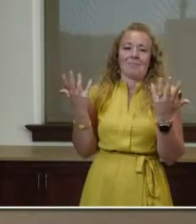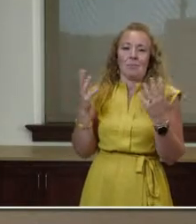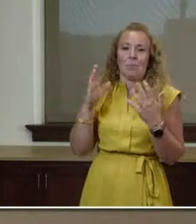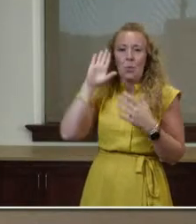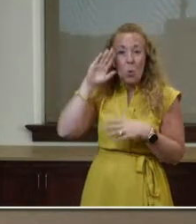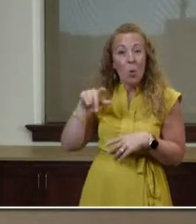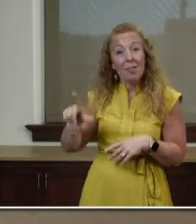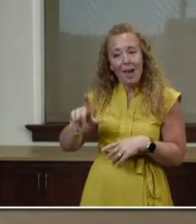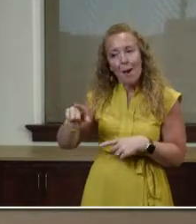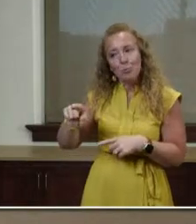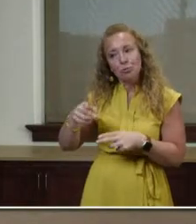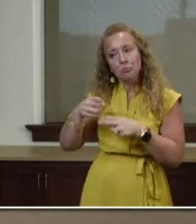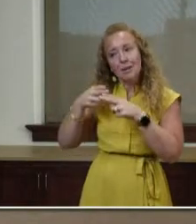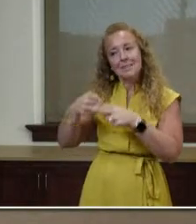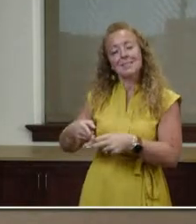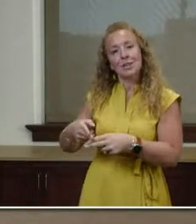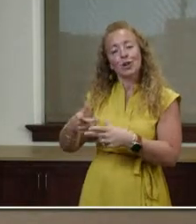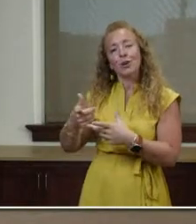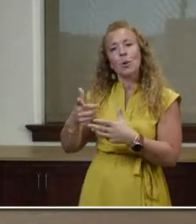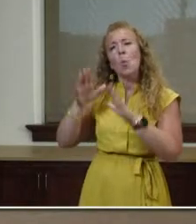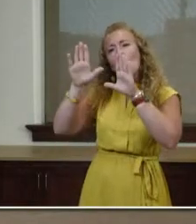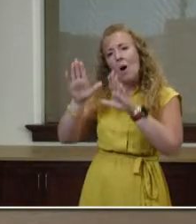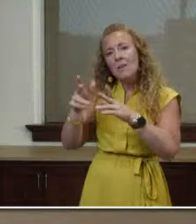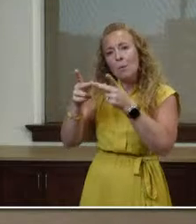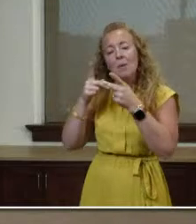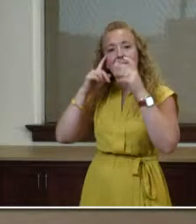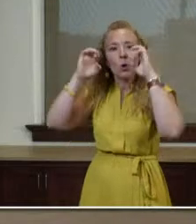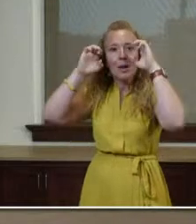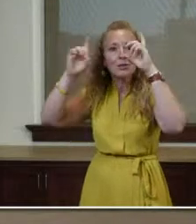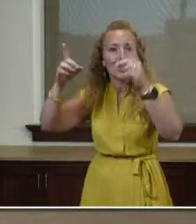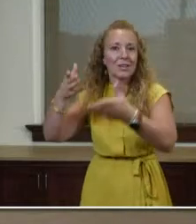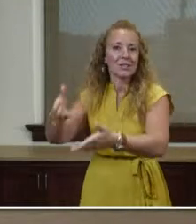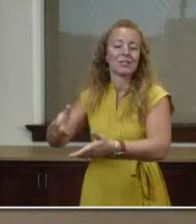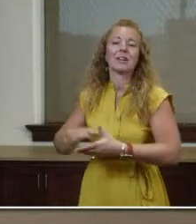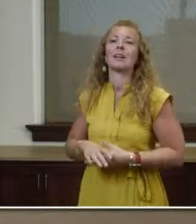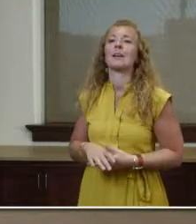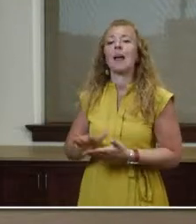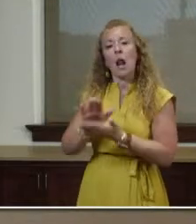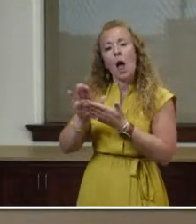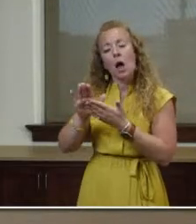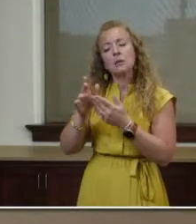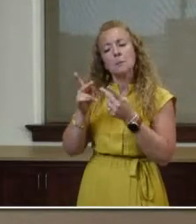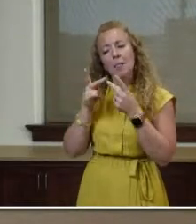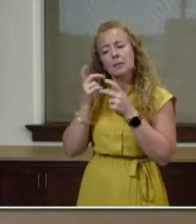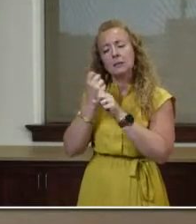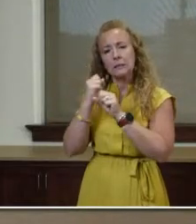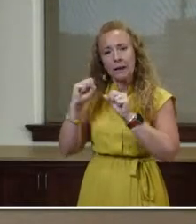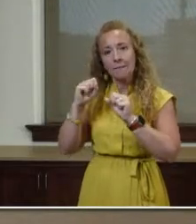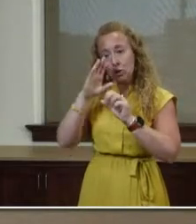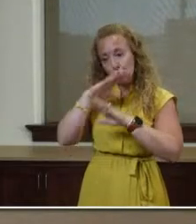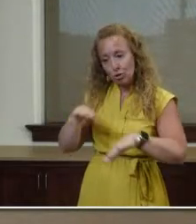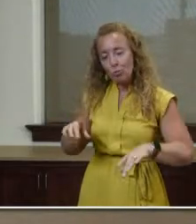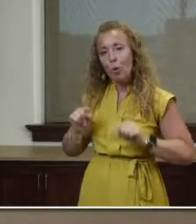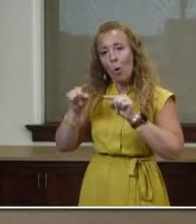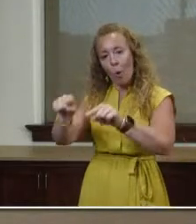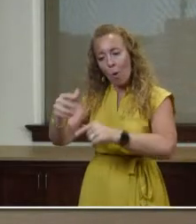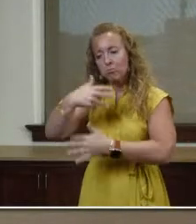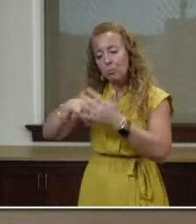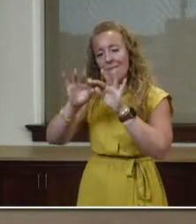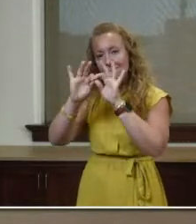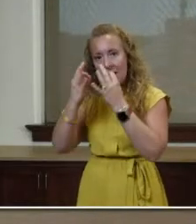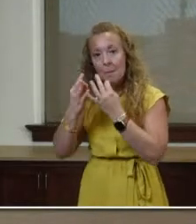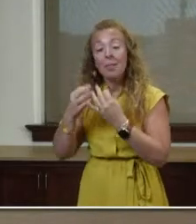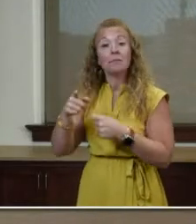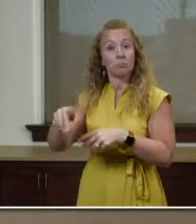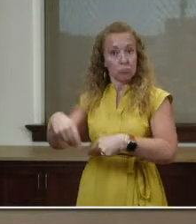know libraries are considered this wonderful educational place and a nice, safe, place where kids go with families.